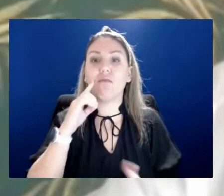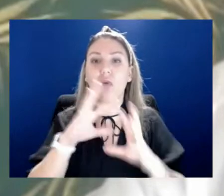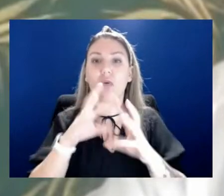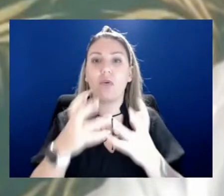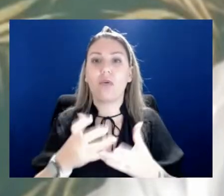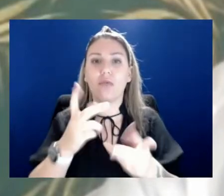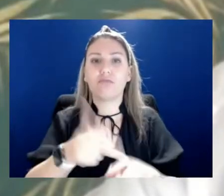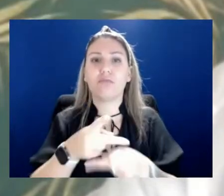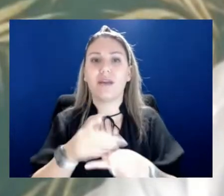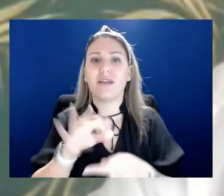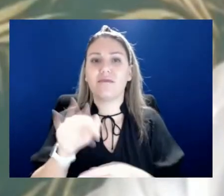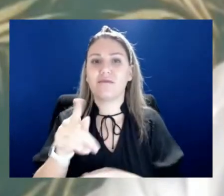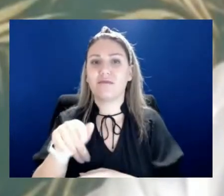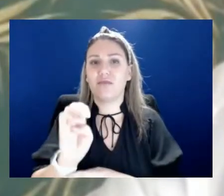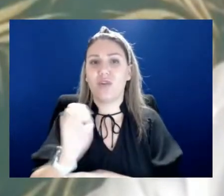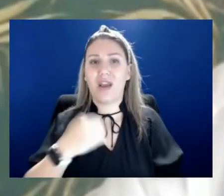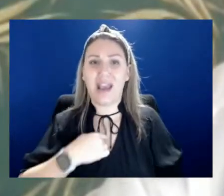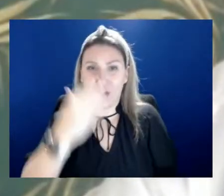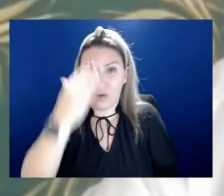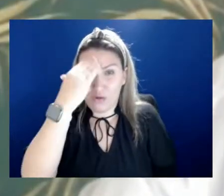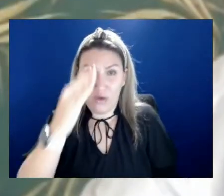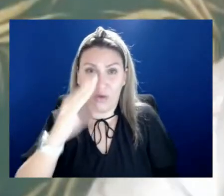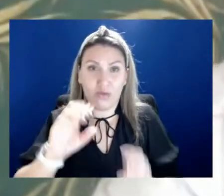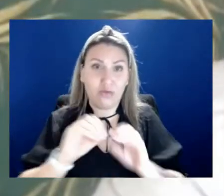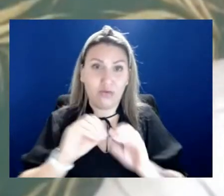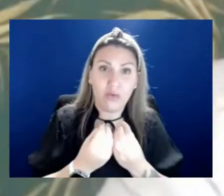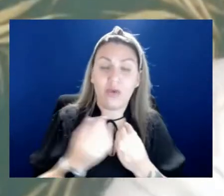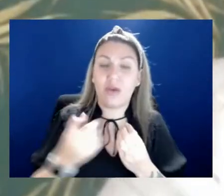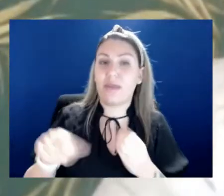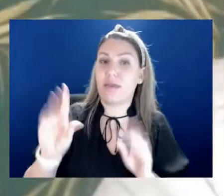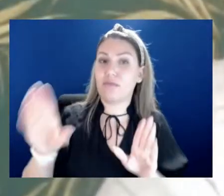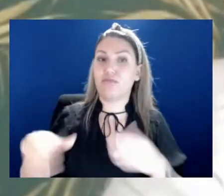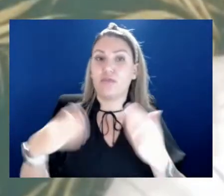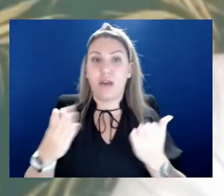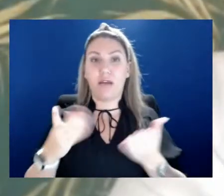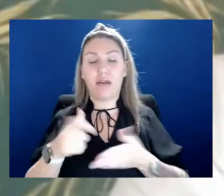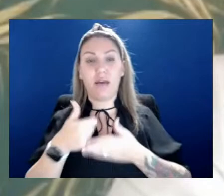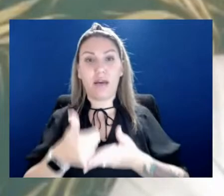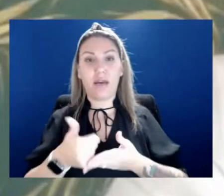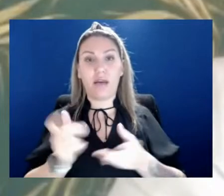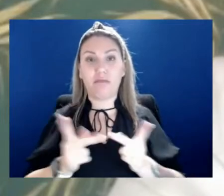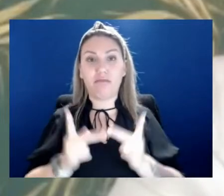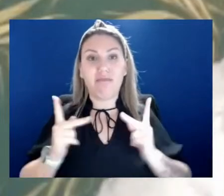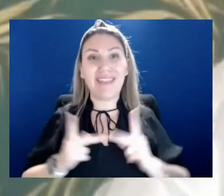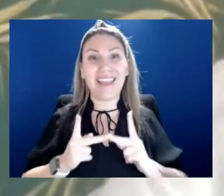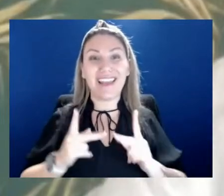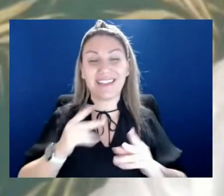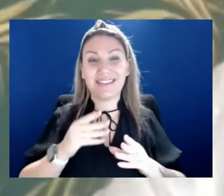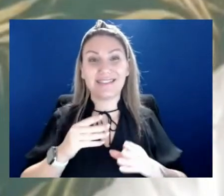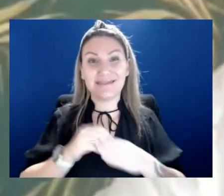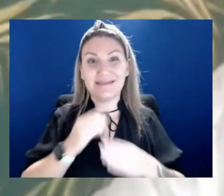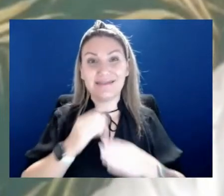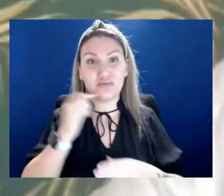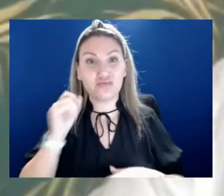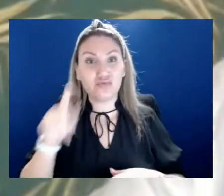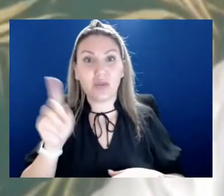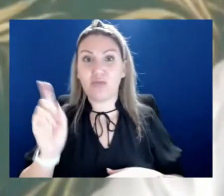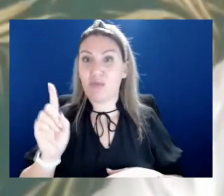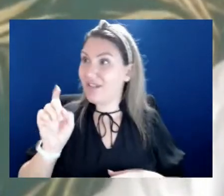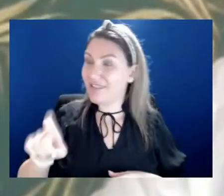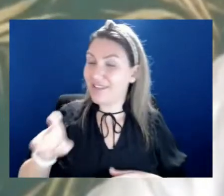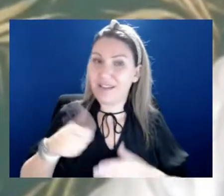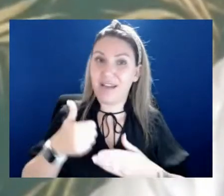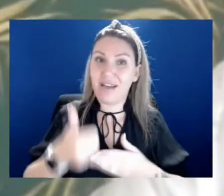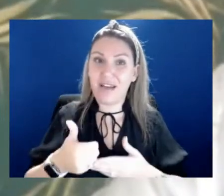this organization and they provide help to place in Ukraine where this needs this help